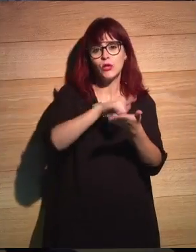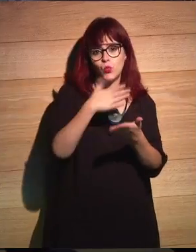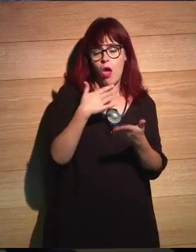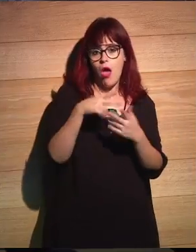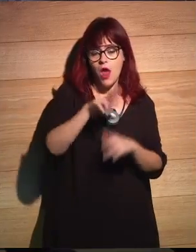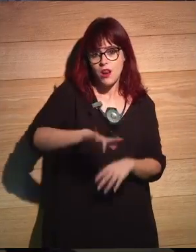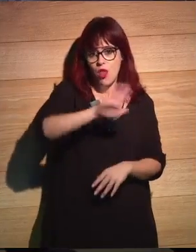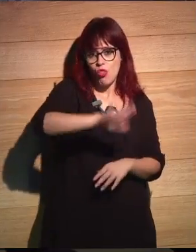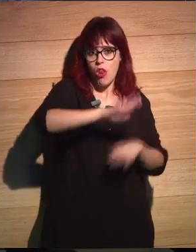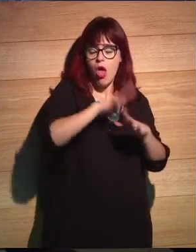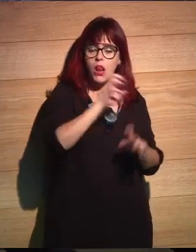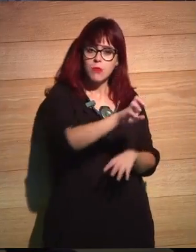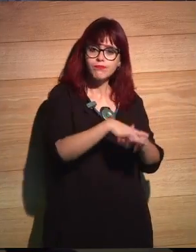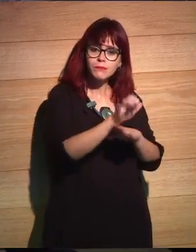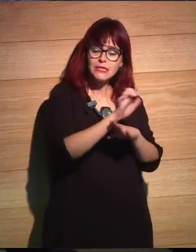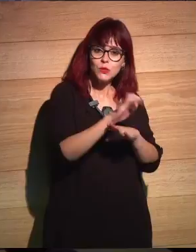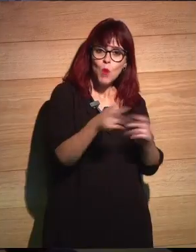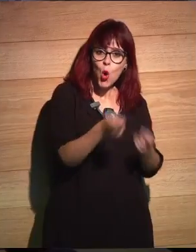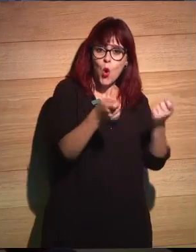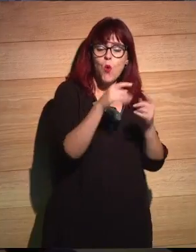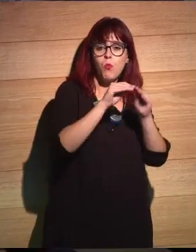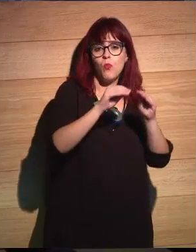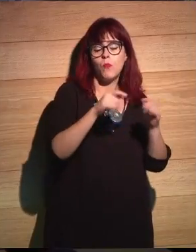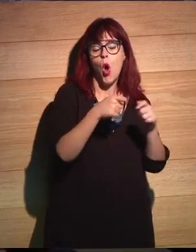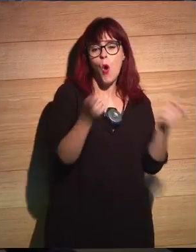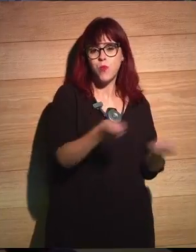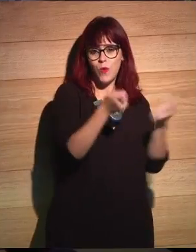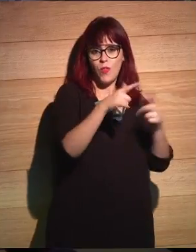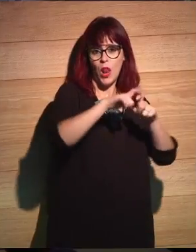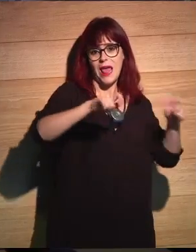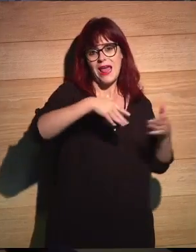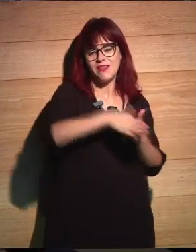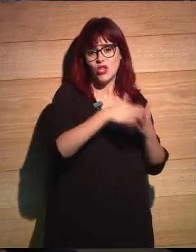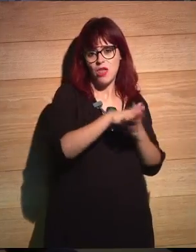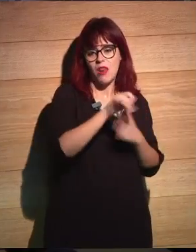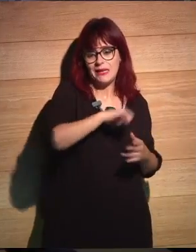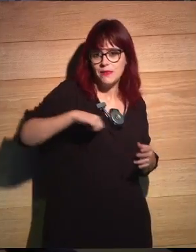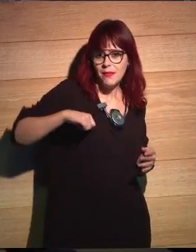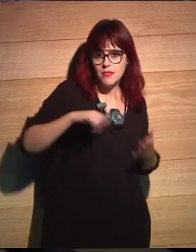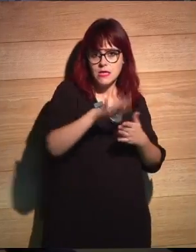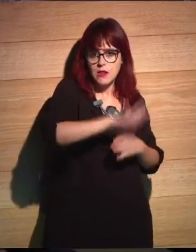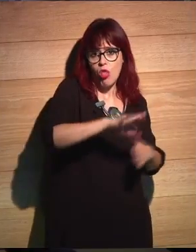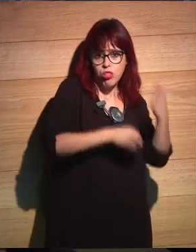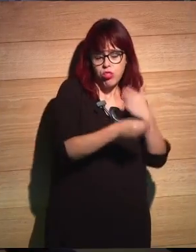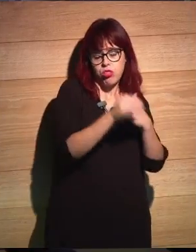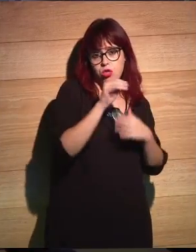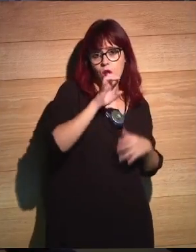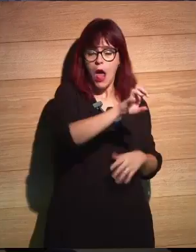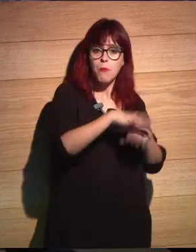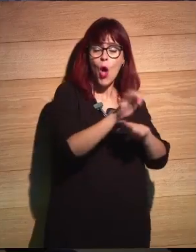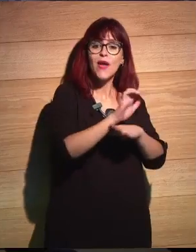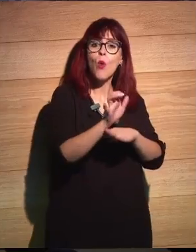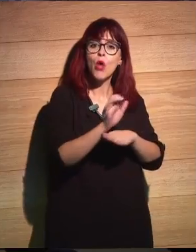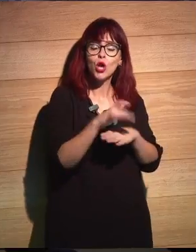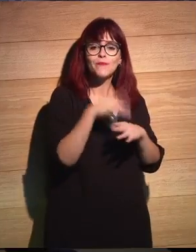The truth is that national literature, the ones that publish with national publishers, which are